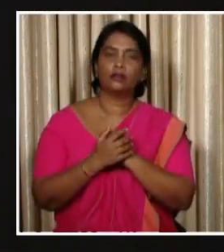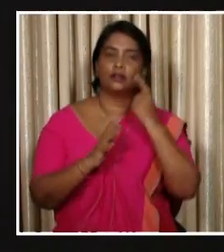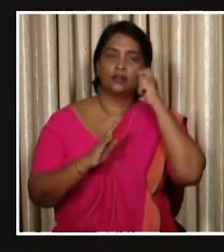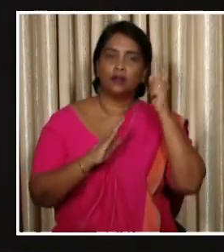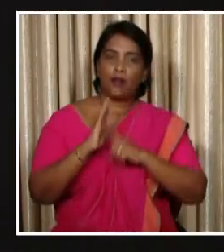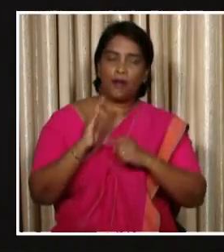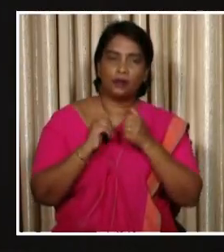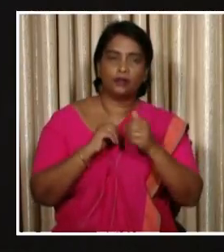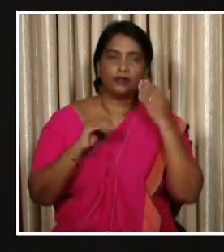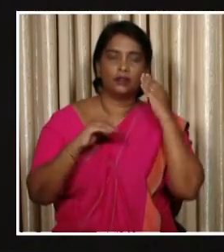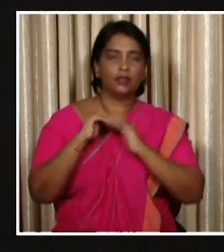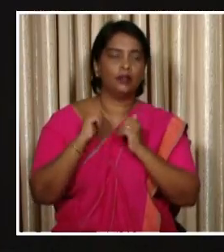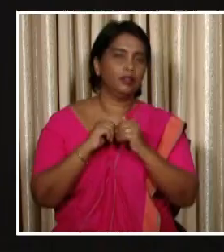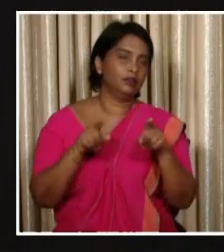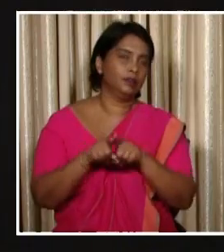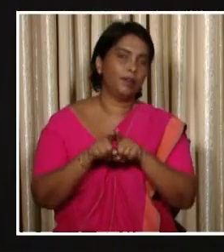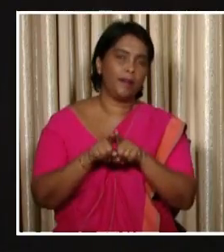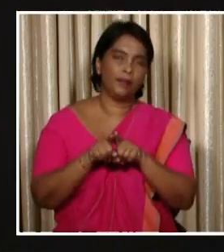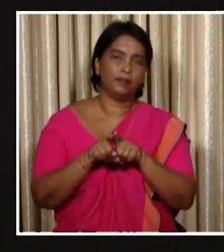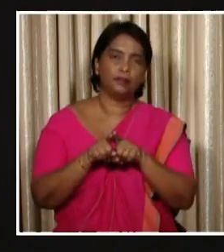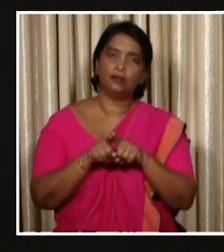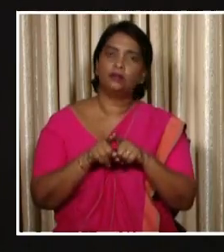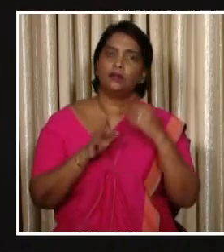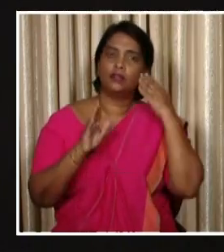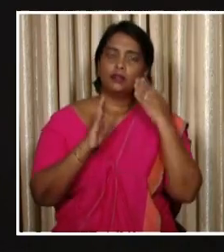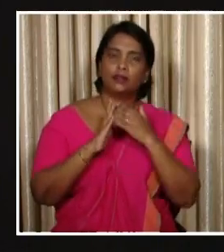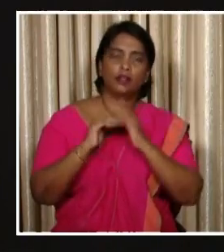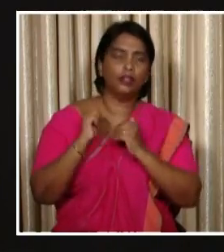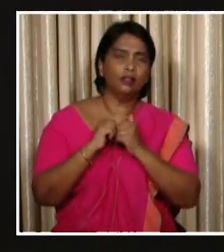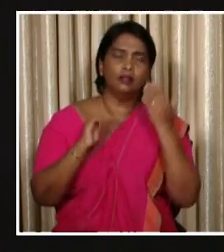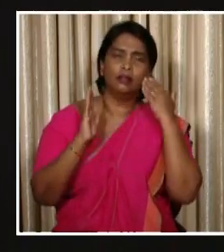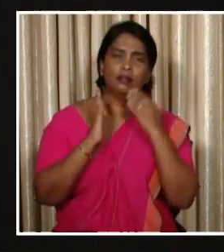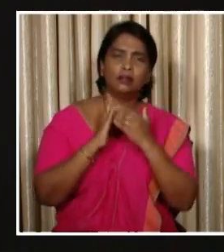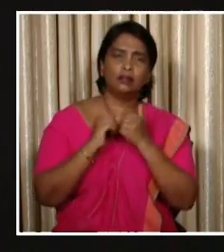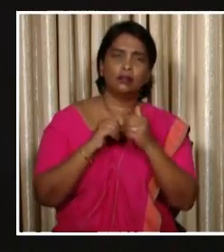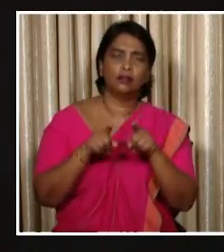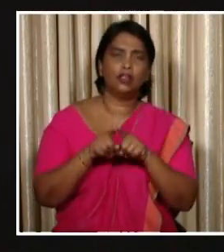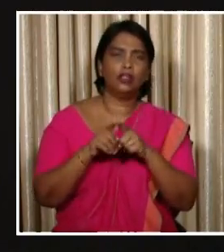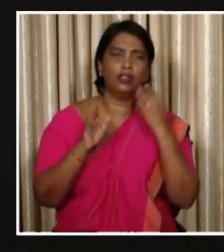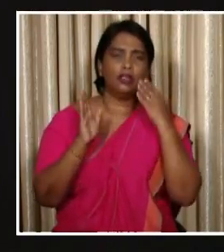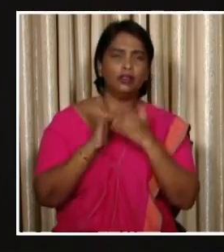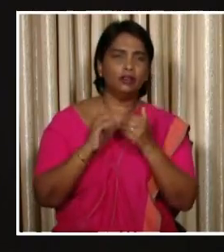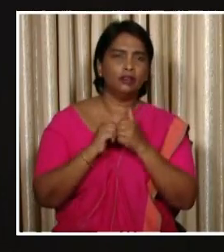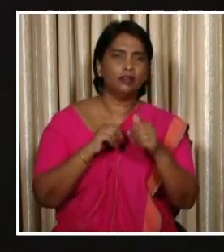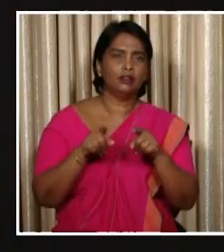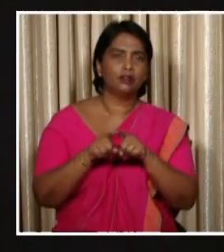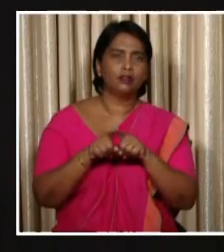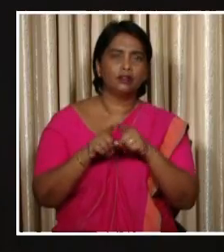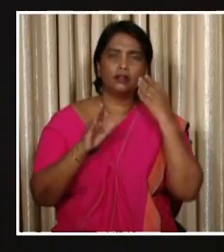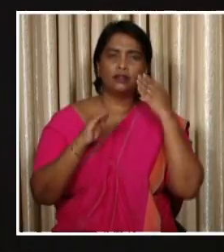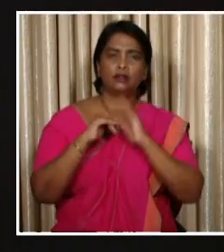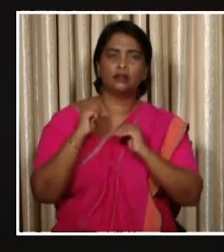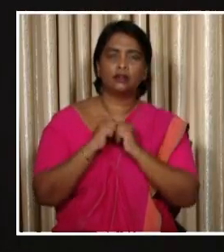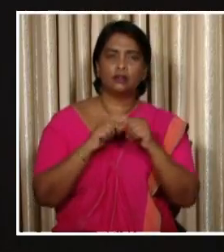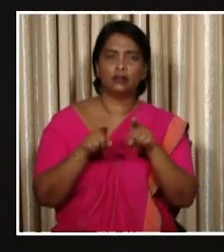started reactivating the projects that were stalled before. China has committed 3.7 billion of